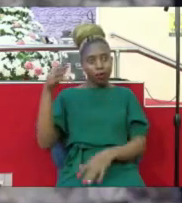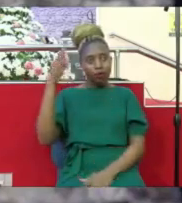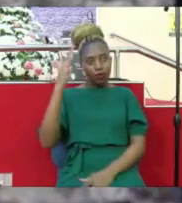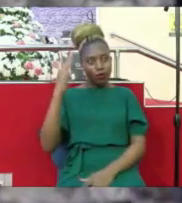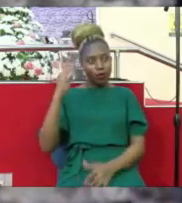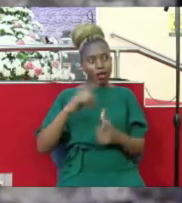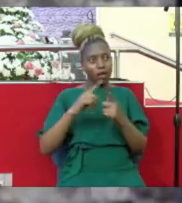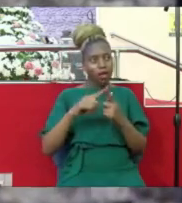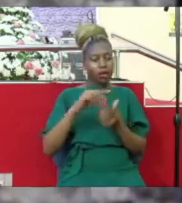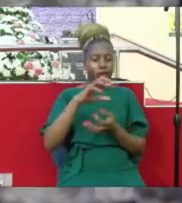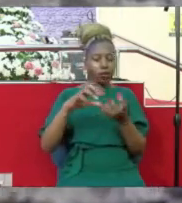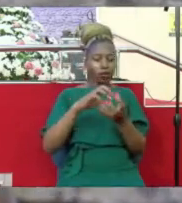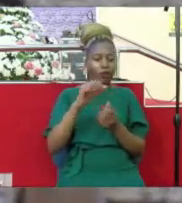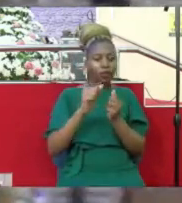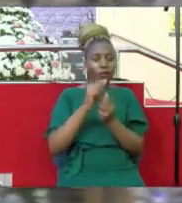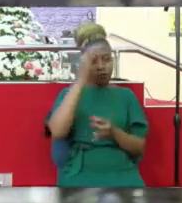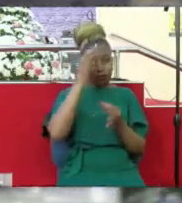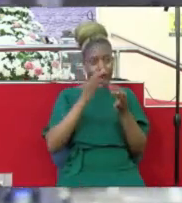with faith.